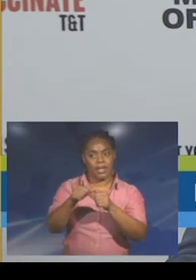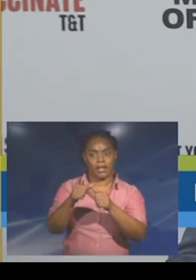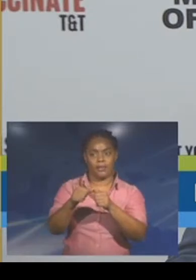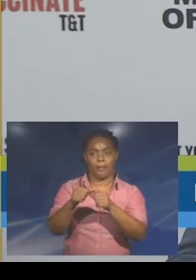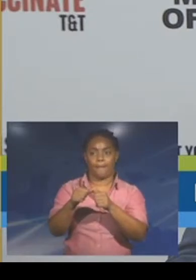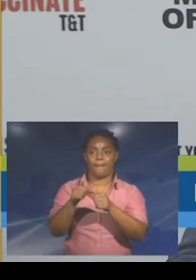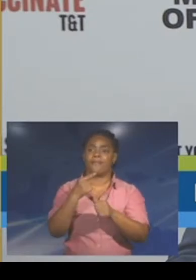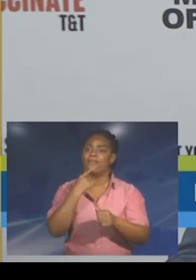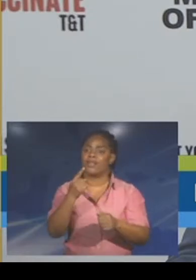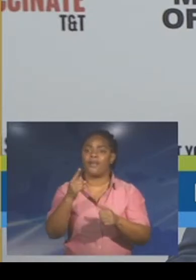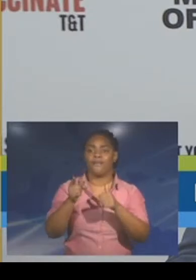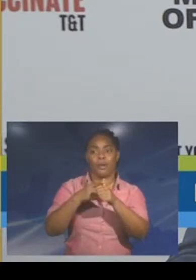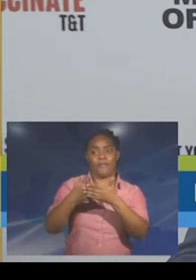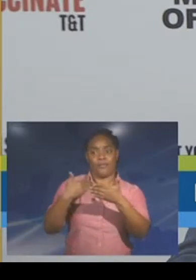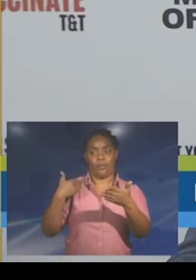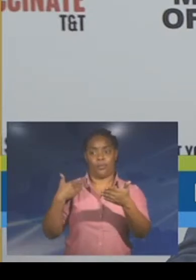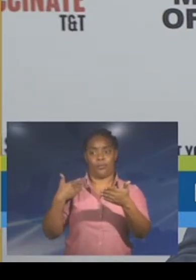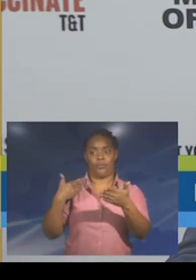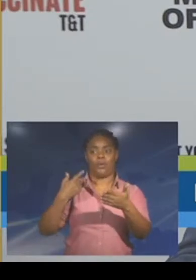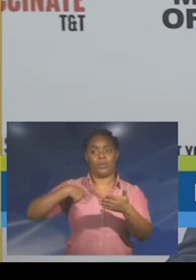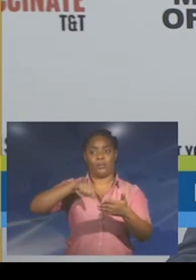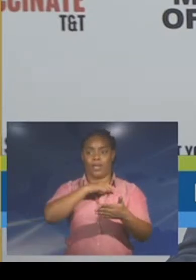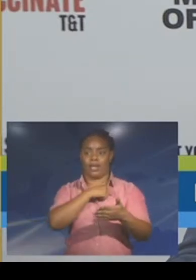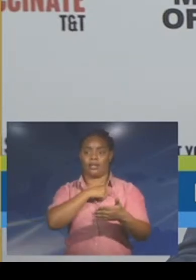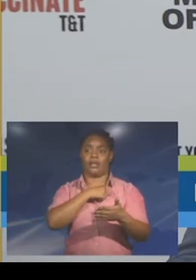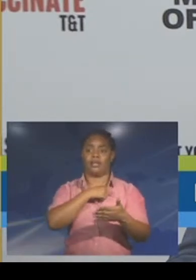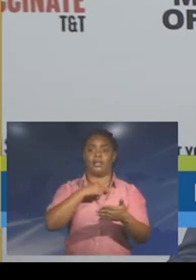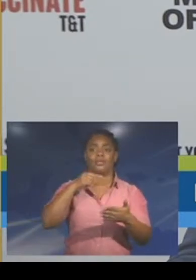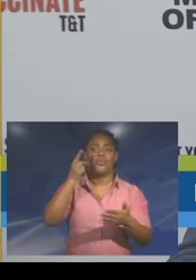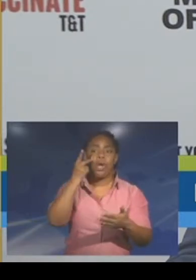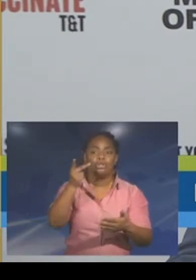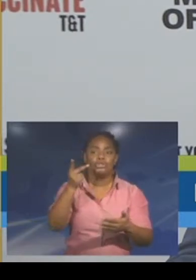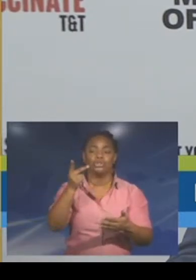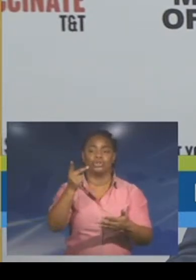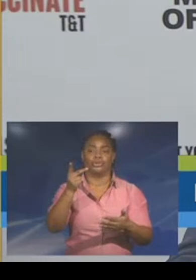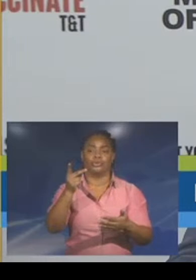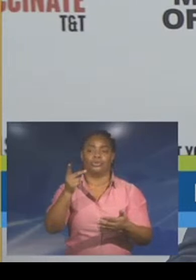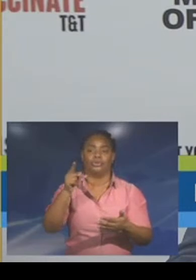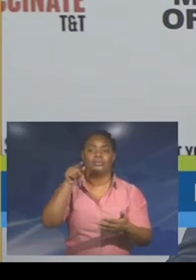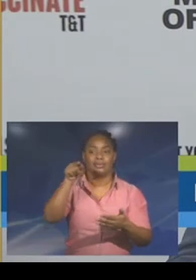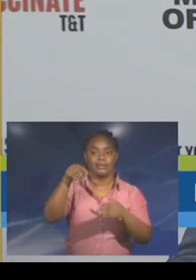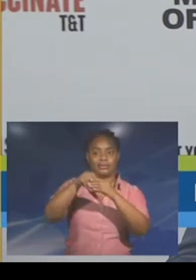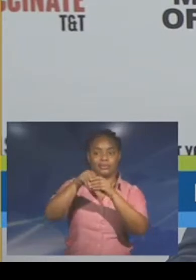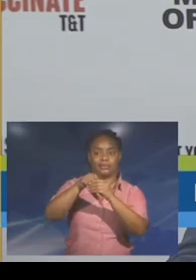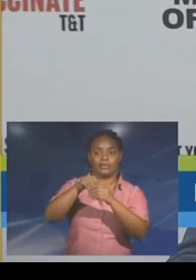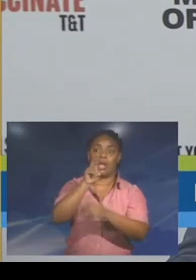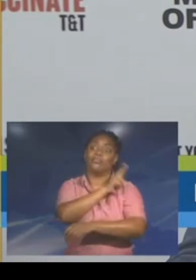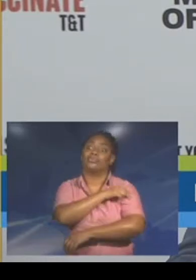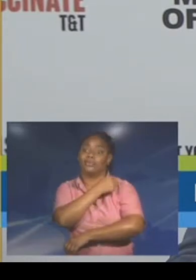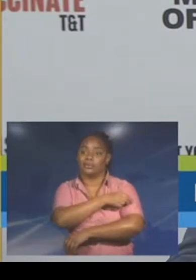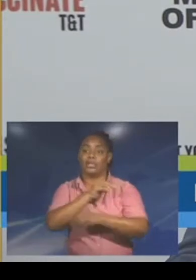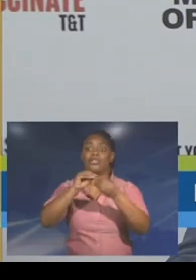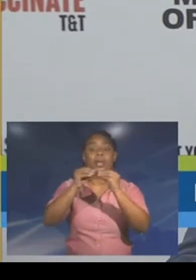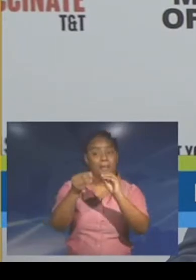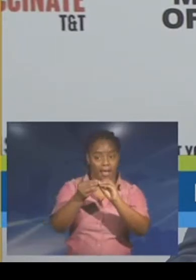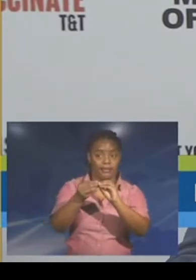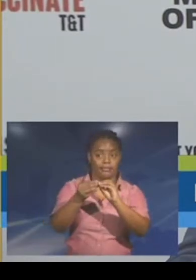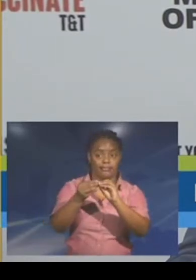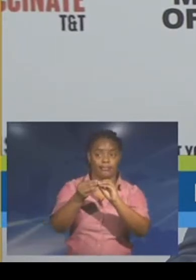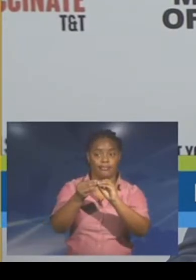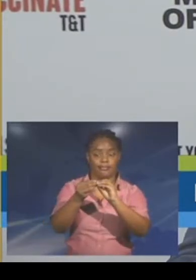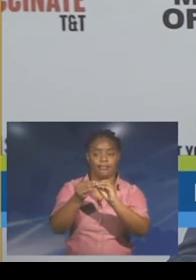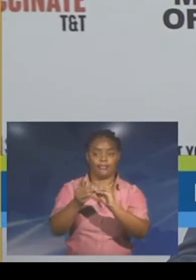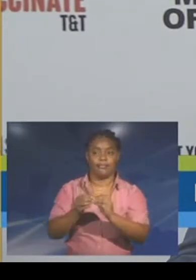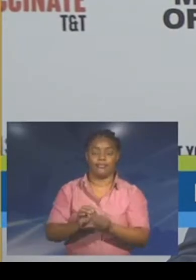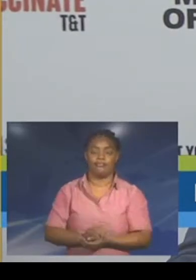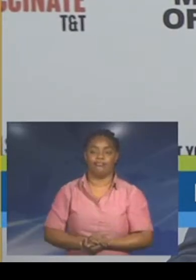on our hospitalization rates. Our hospitals are not seeing the number of persons who